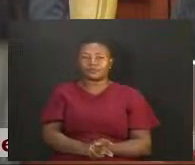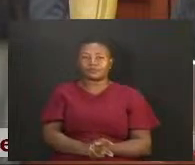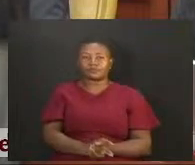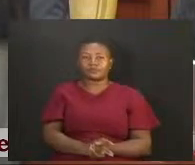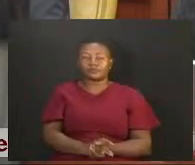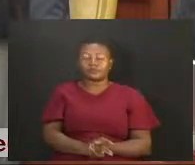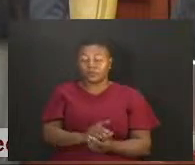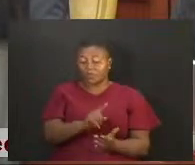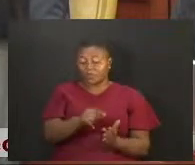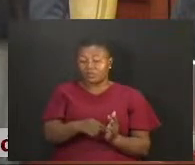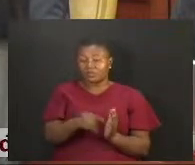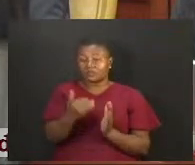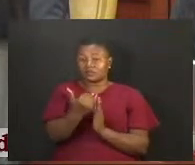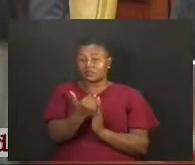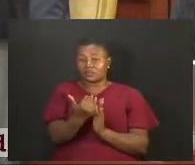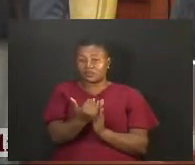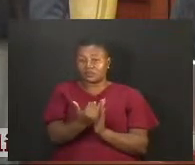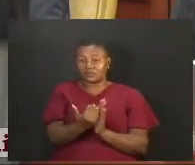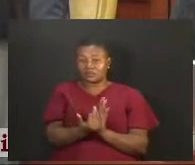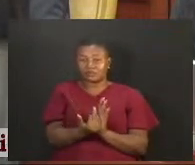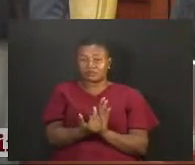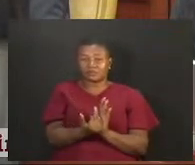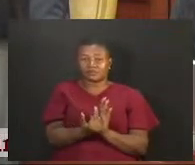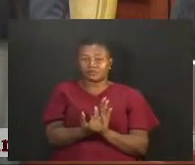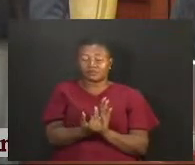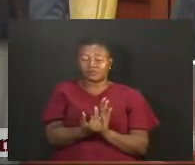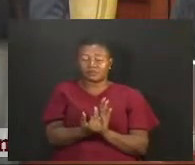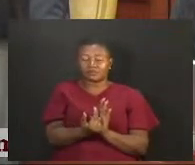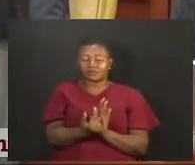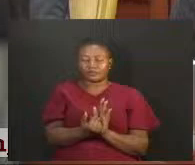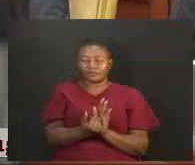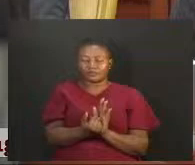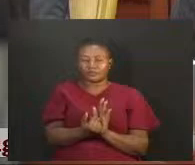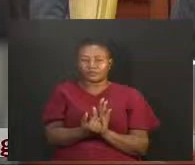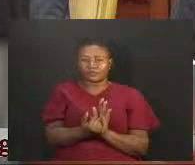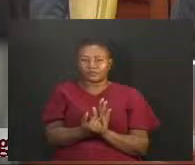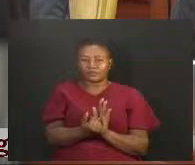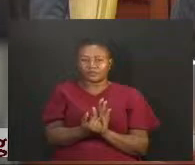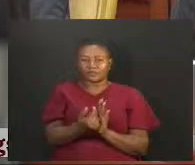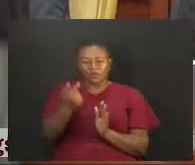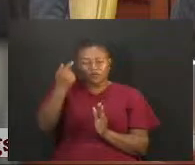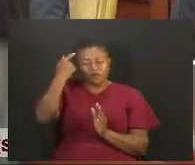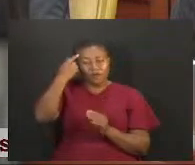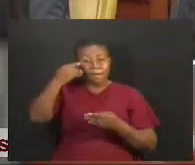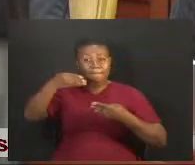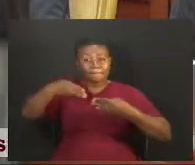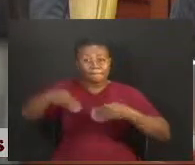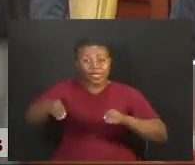This budget is a budget for Makola women.